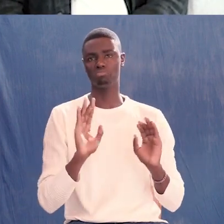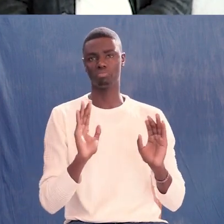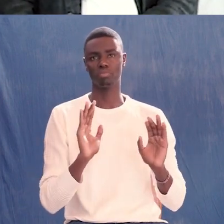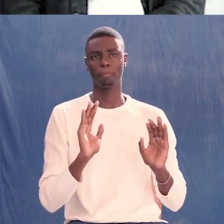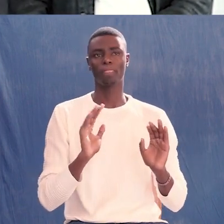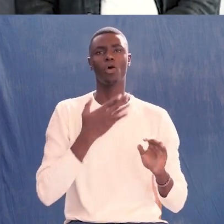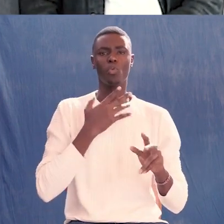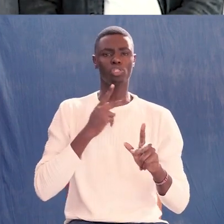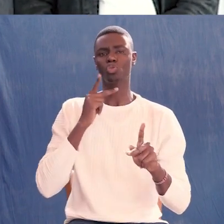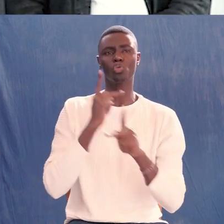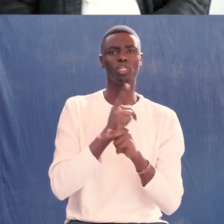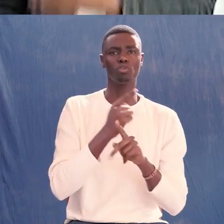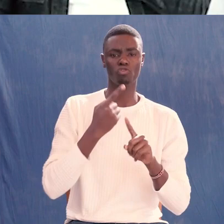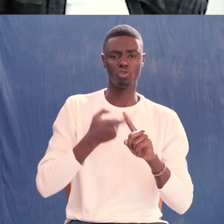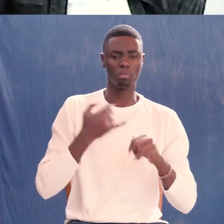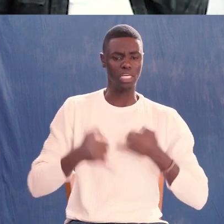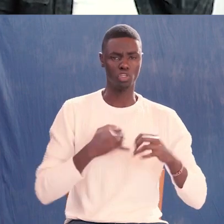keep you from enjoyment.